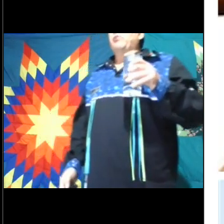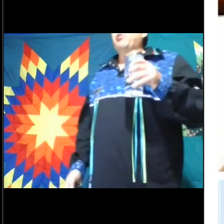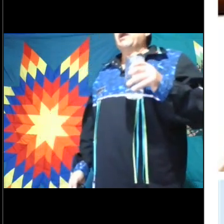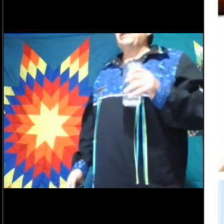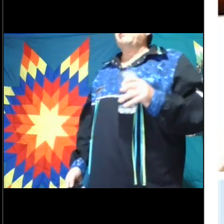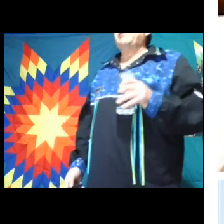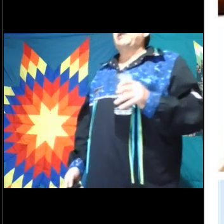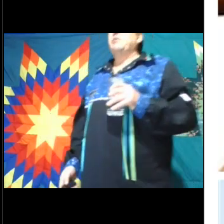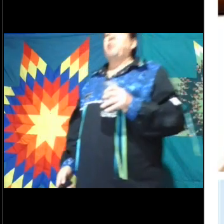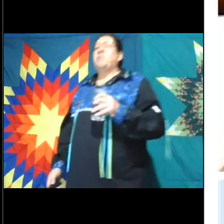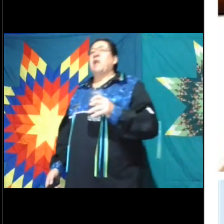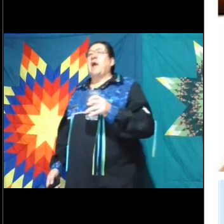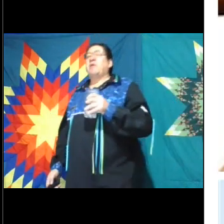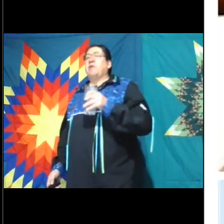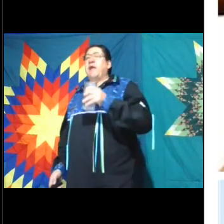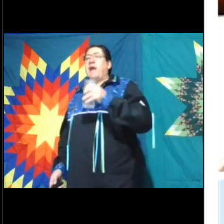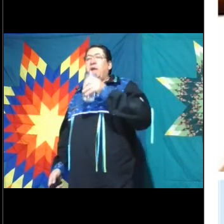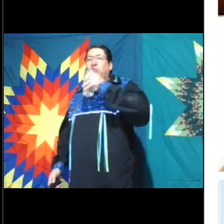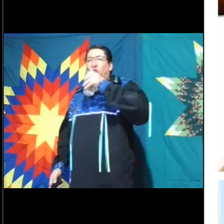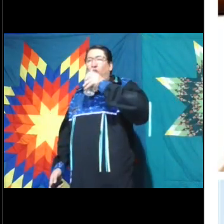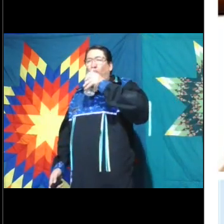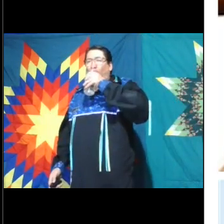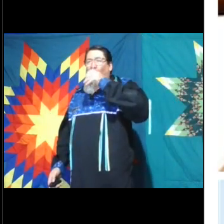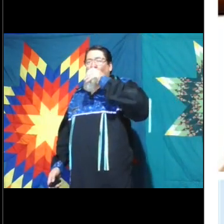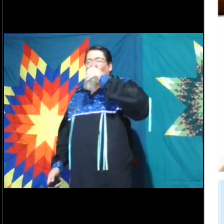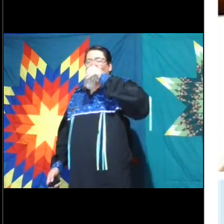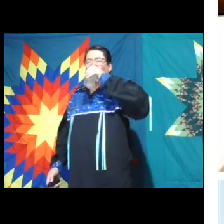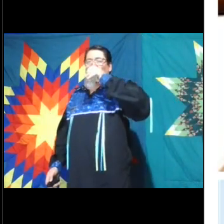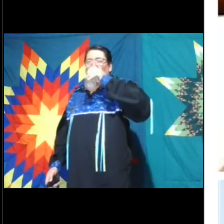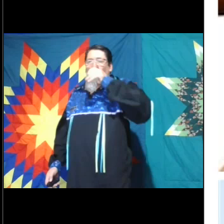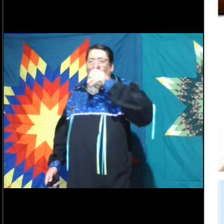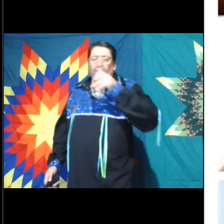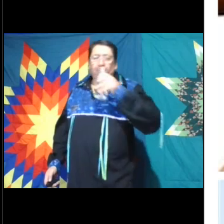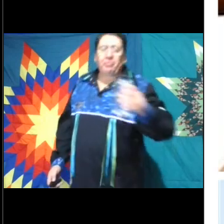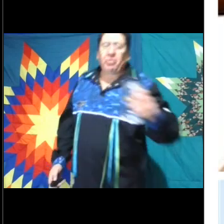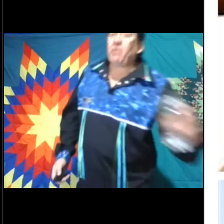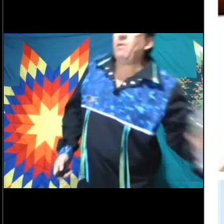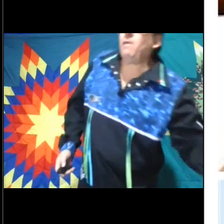we bring in the Employment Equity Act.